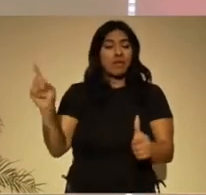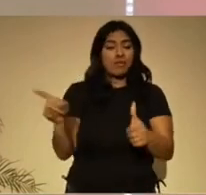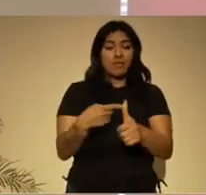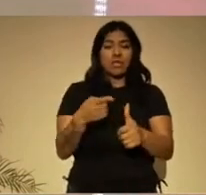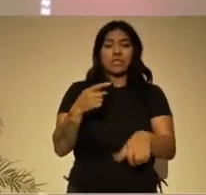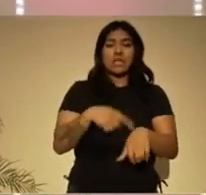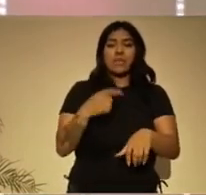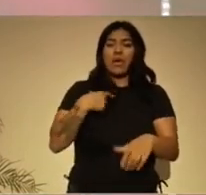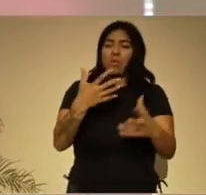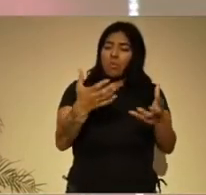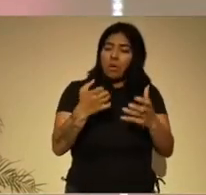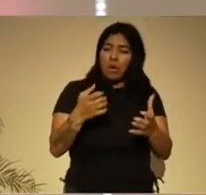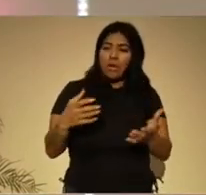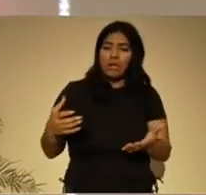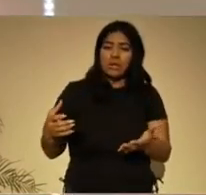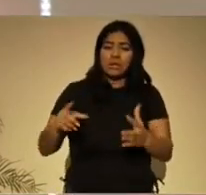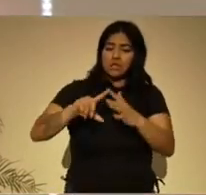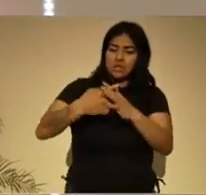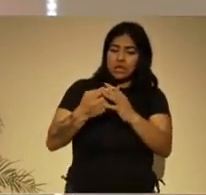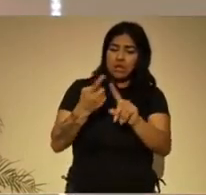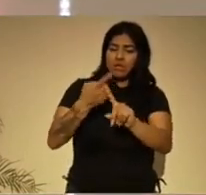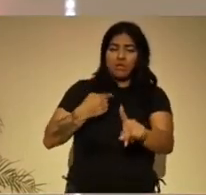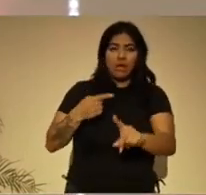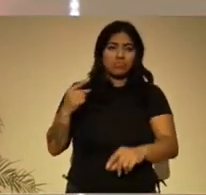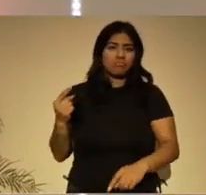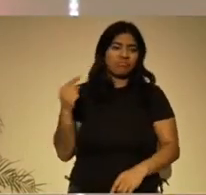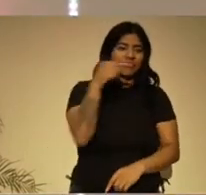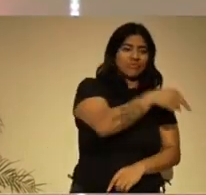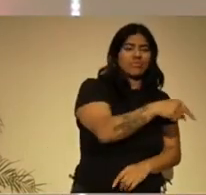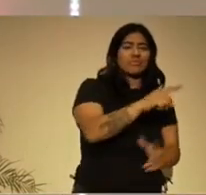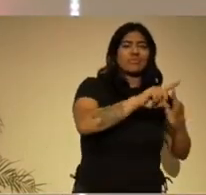just want to take you to the beginning of time, Genesis.